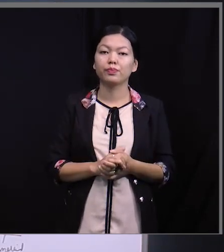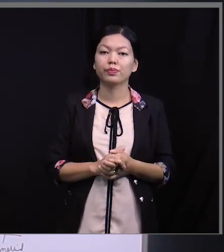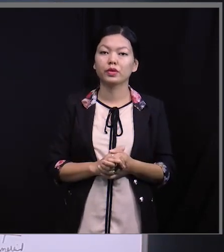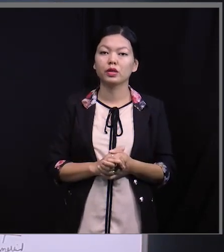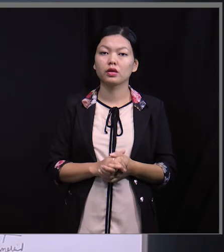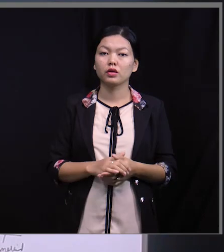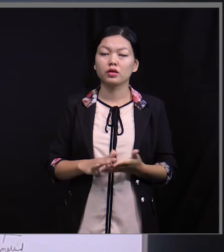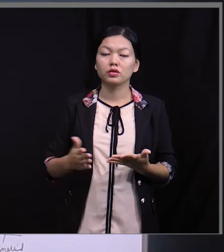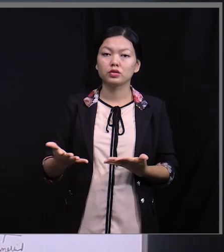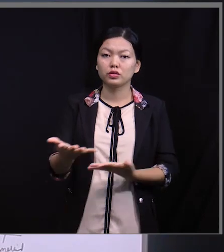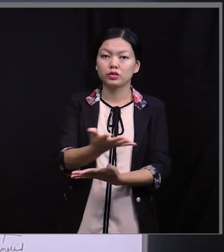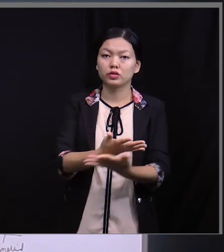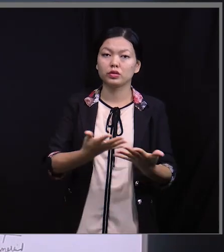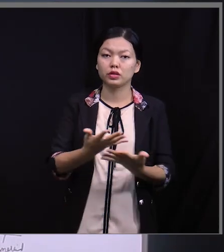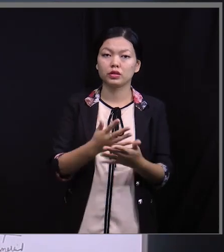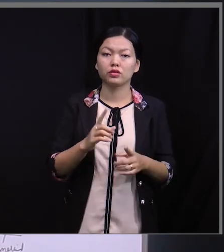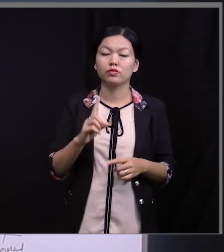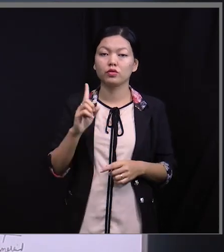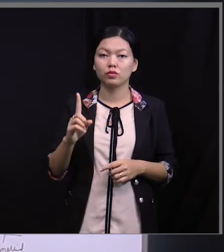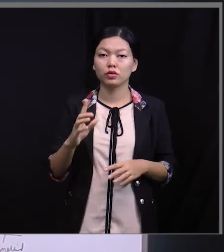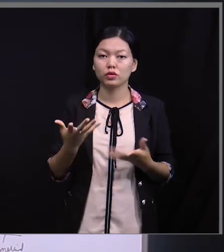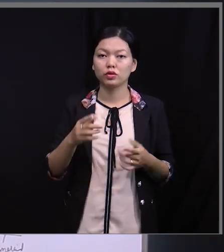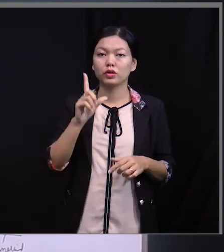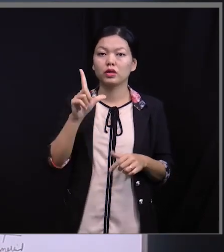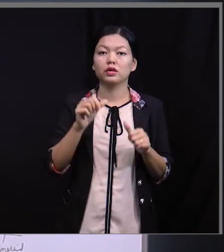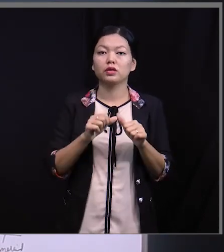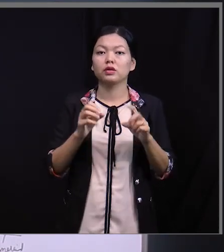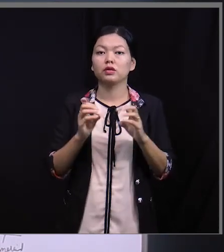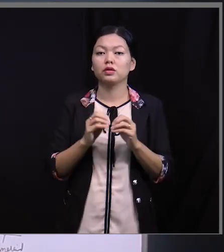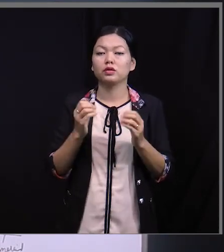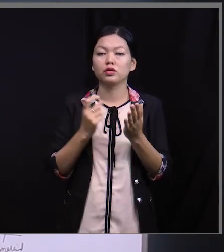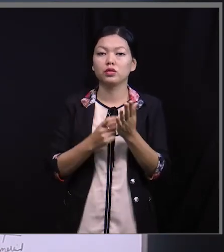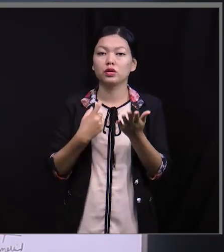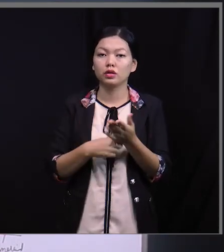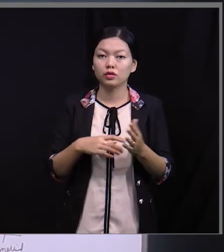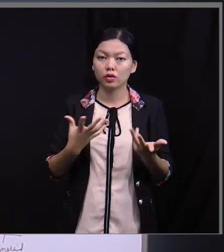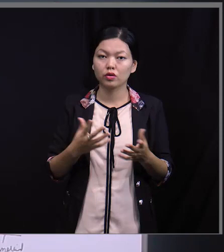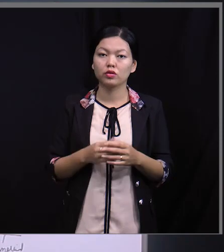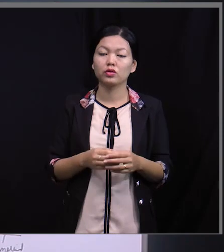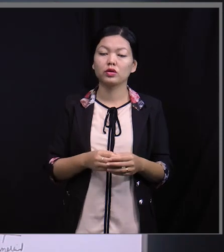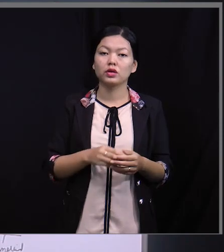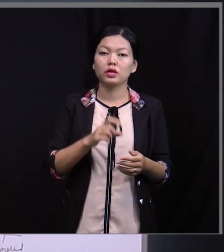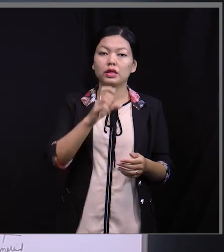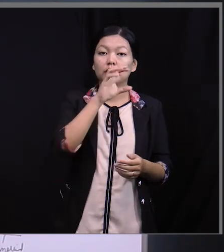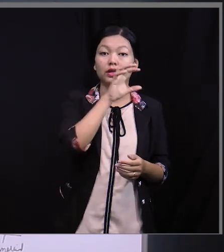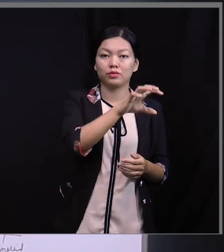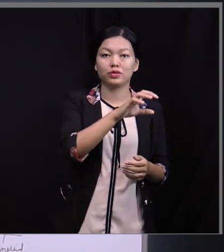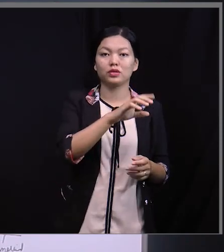avails the land of one, the labor of another, and yet the capital of another to make